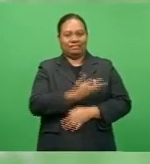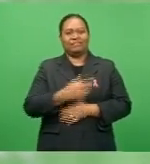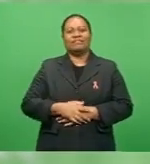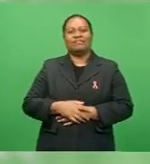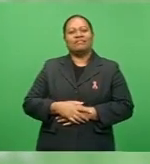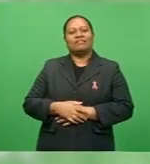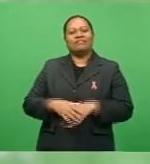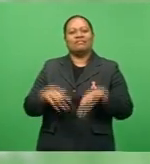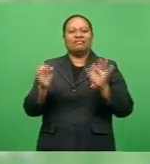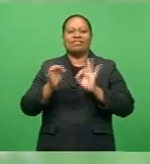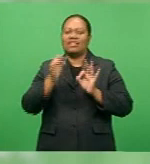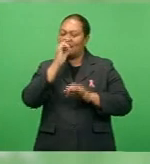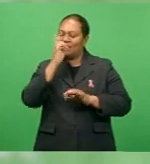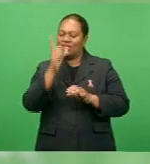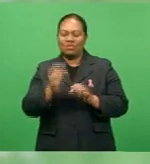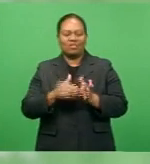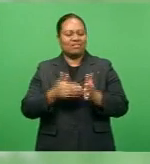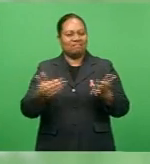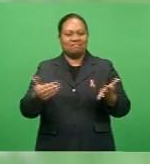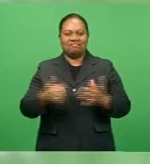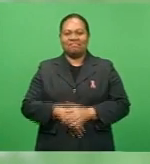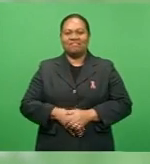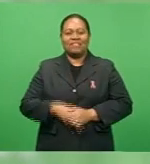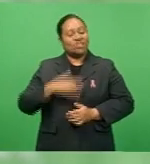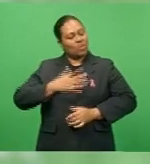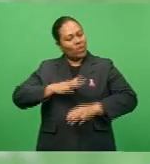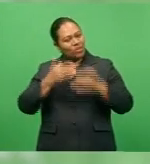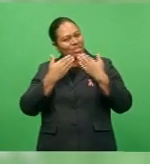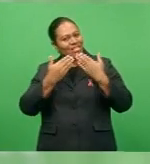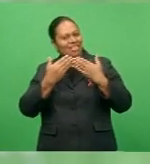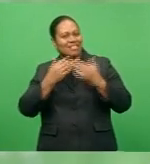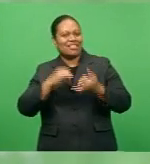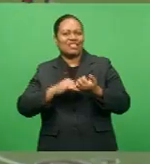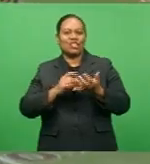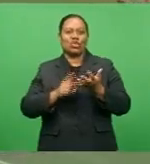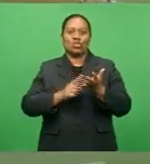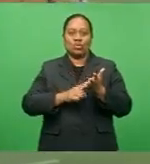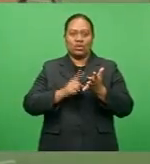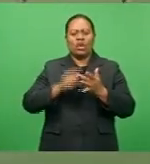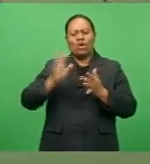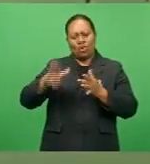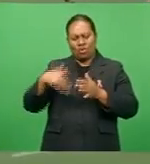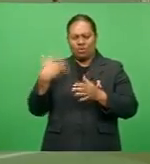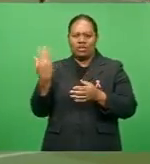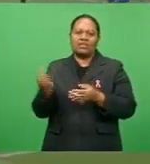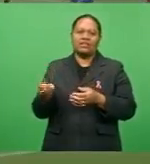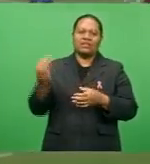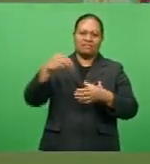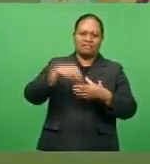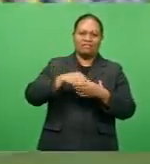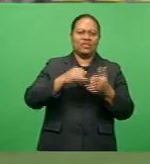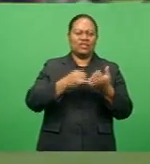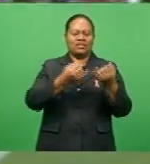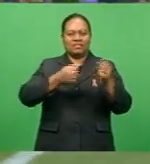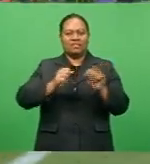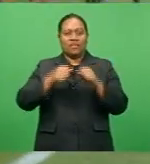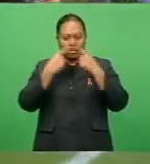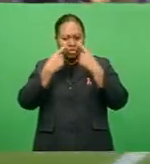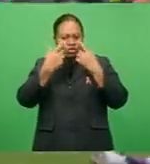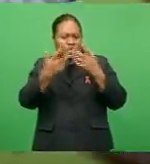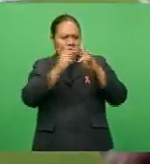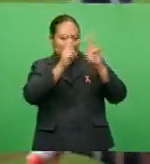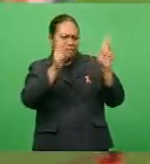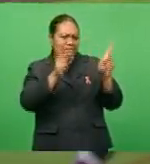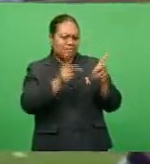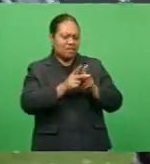There's nothing else we can do. We just want to thank you, Suli, for the past few years you've been playing for the Melbourne Storm and you've painted a positive picture